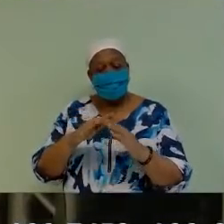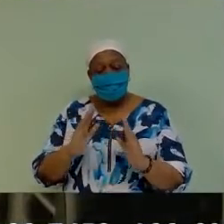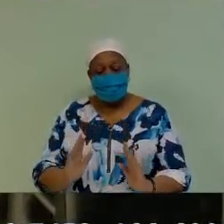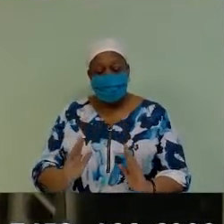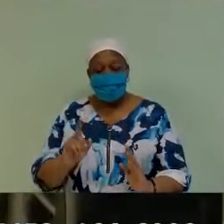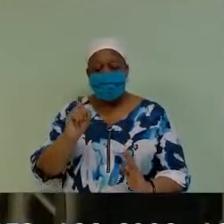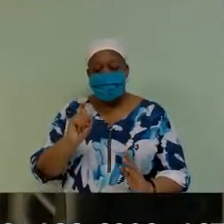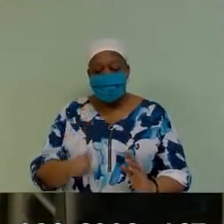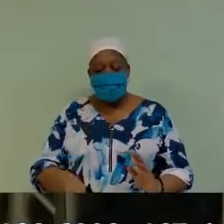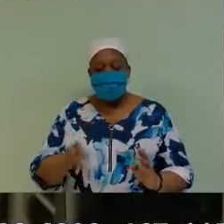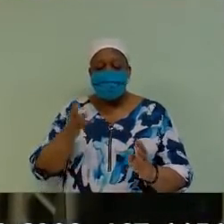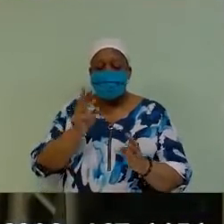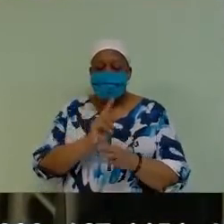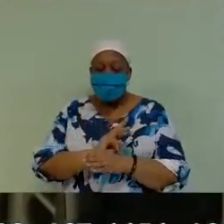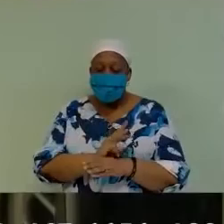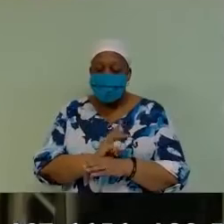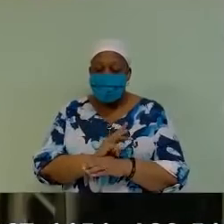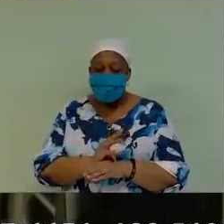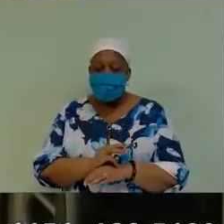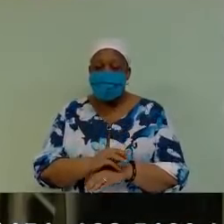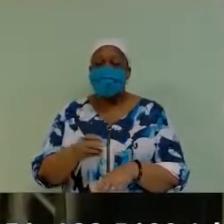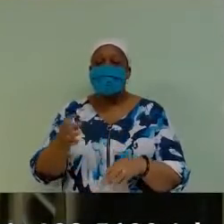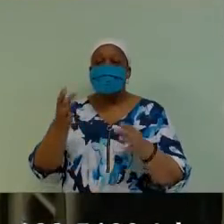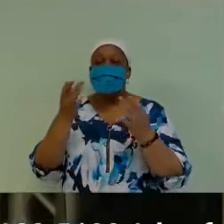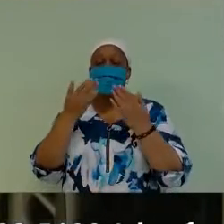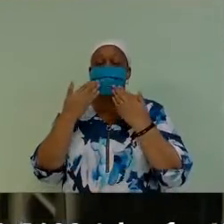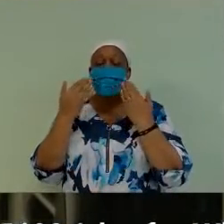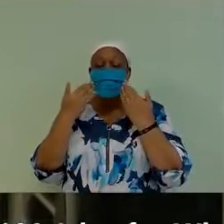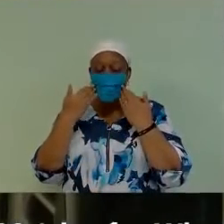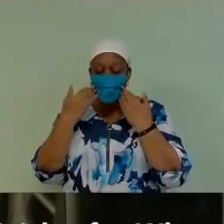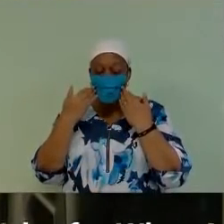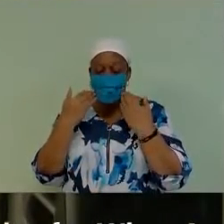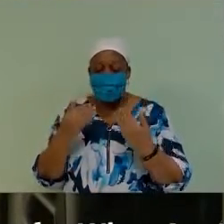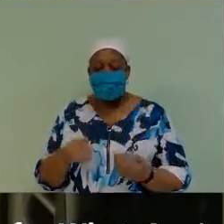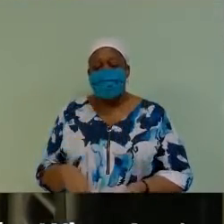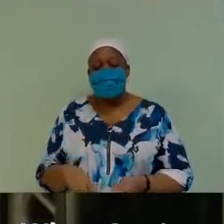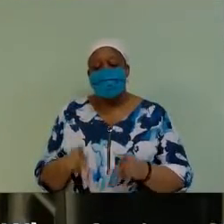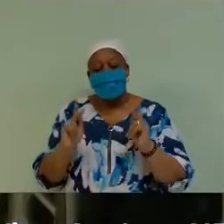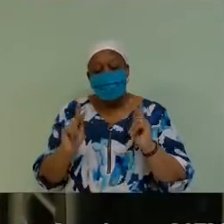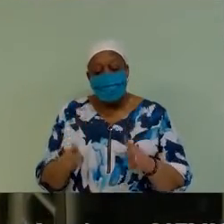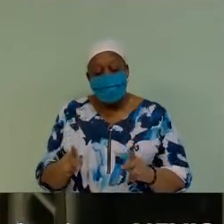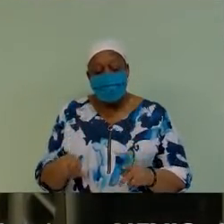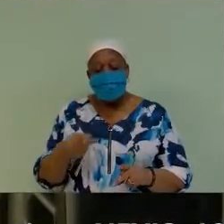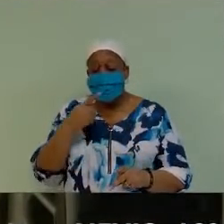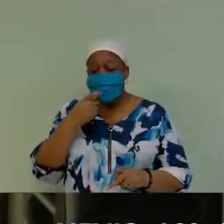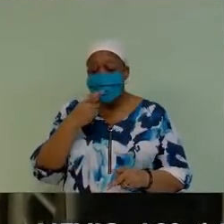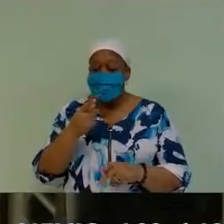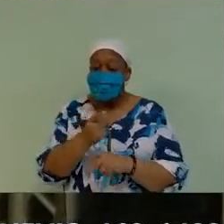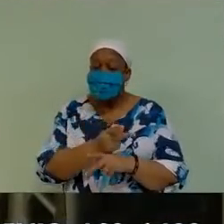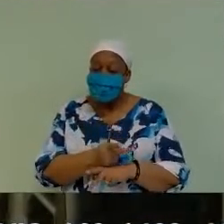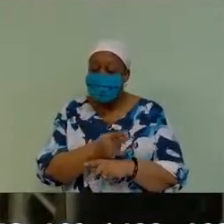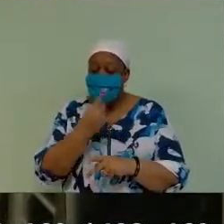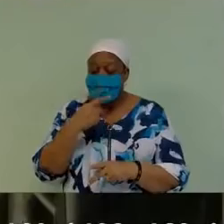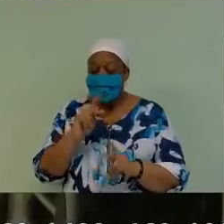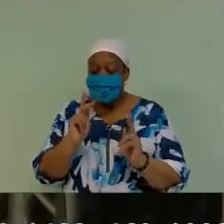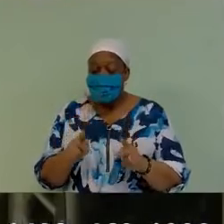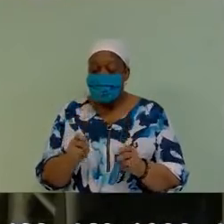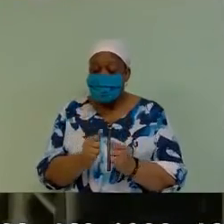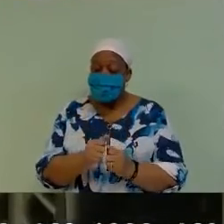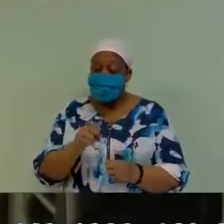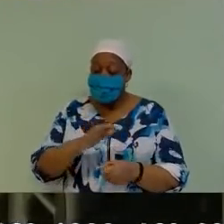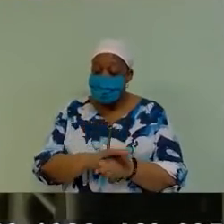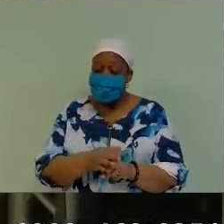Health Organization continues to advise that people caring for an infected person at home should wear